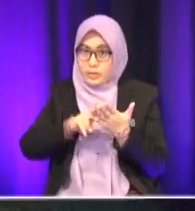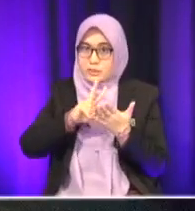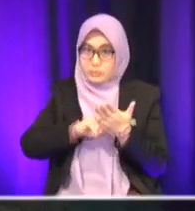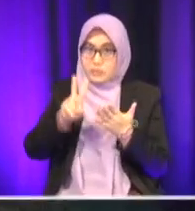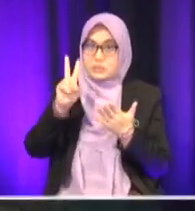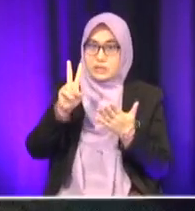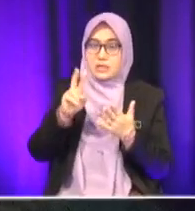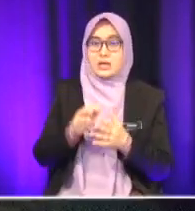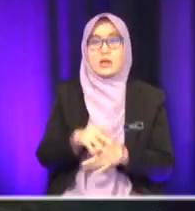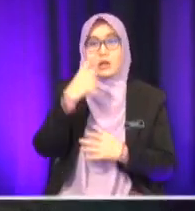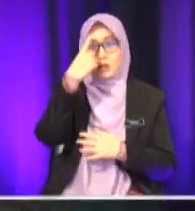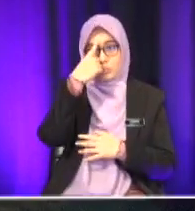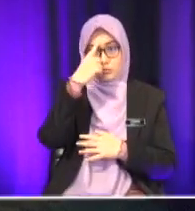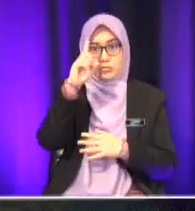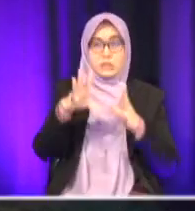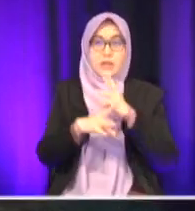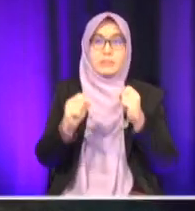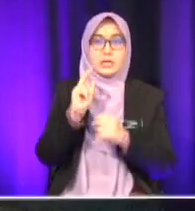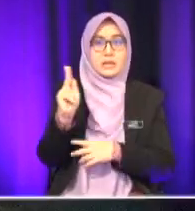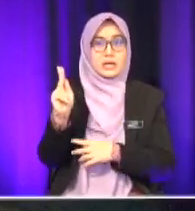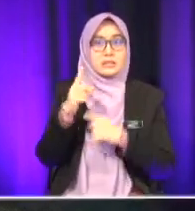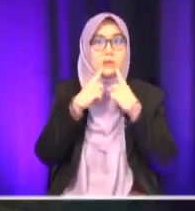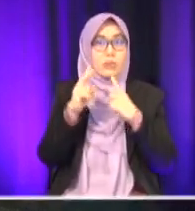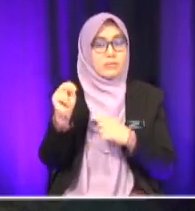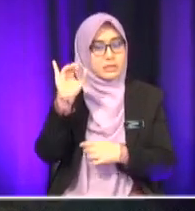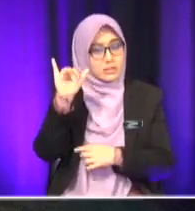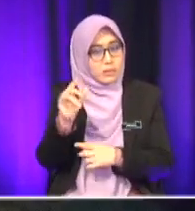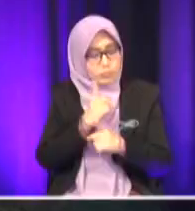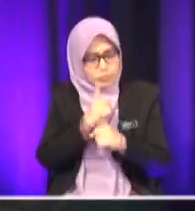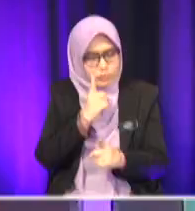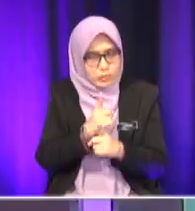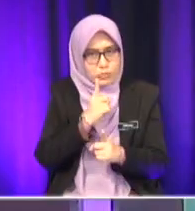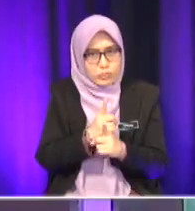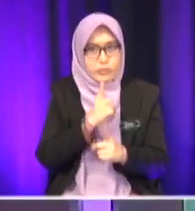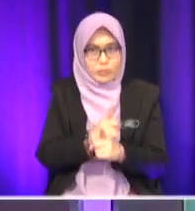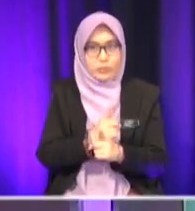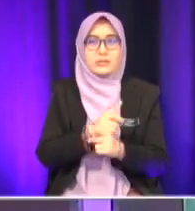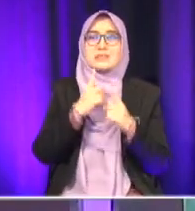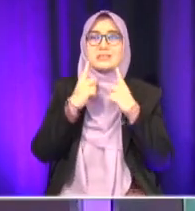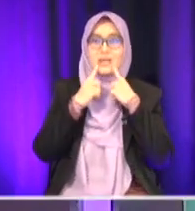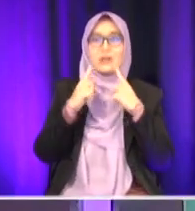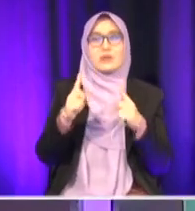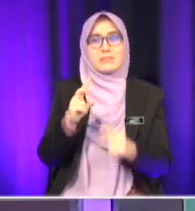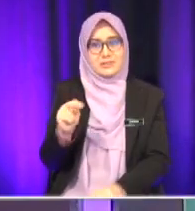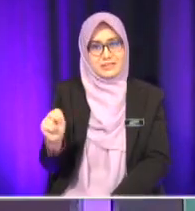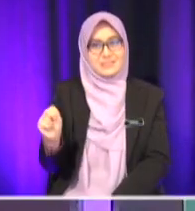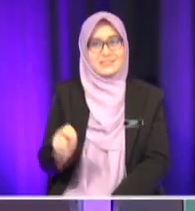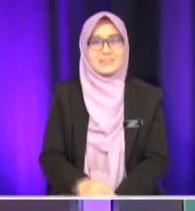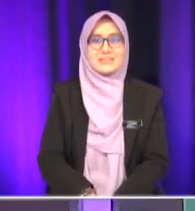that the answers we choose is correct. Yeah, it's Okay. the correct one. Alright. The most suitable one. Okay. Okay, so